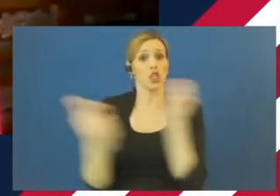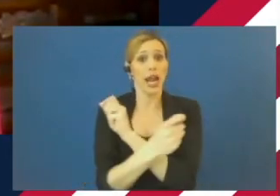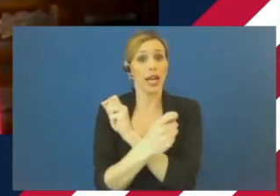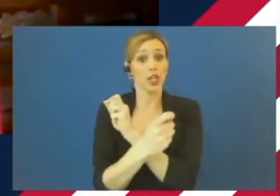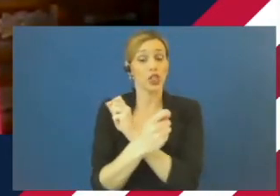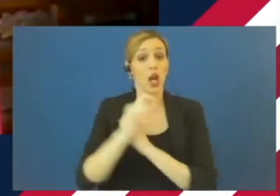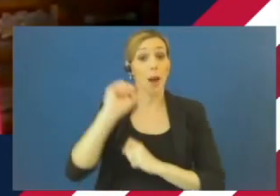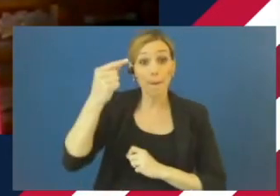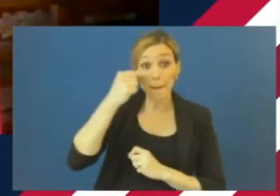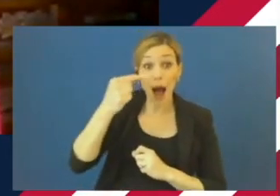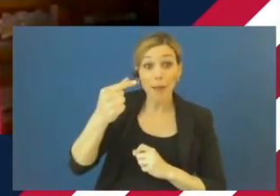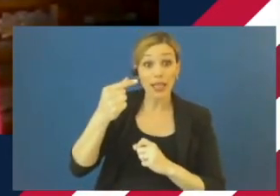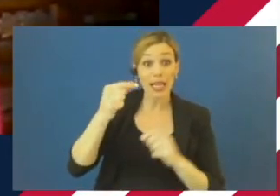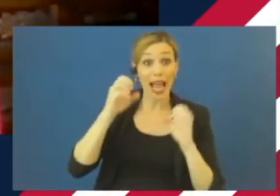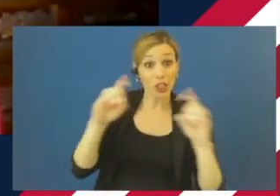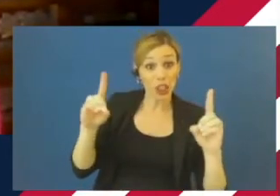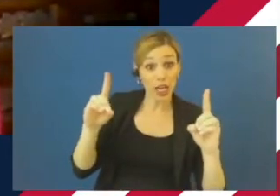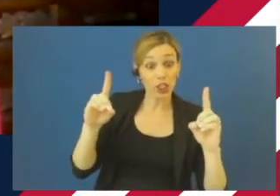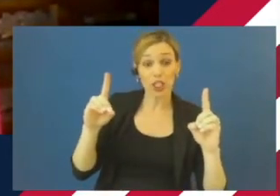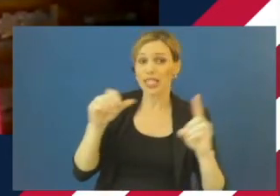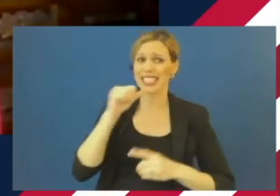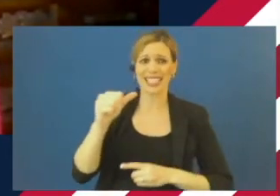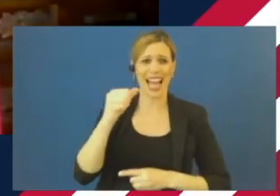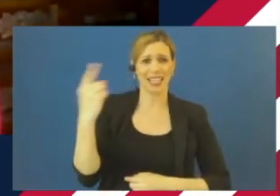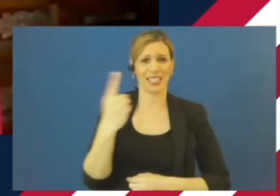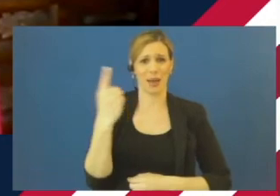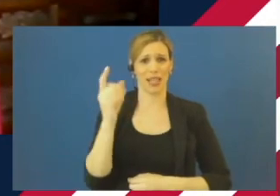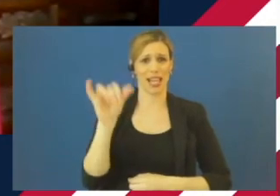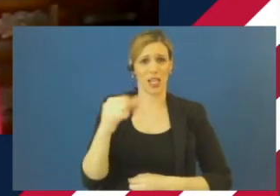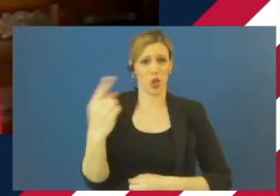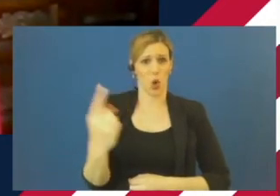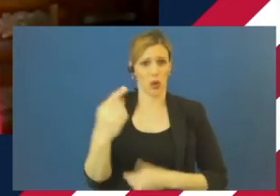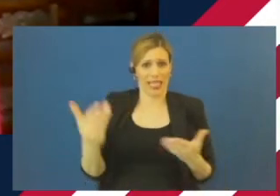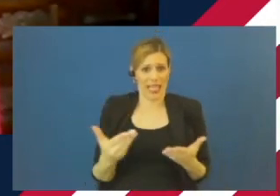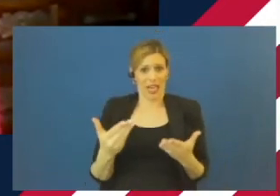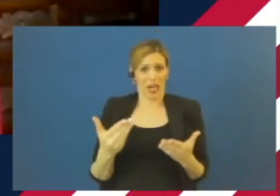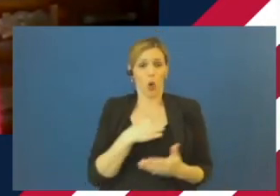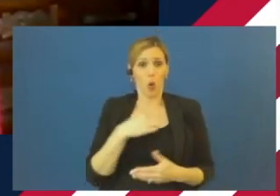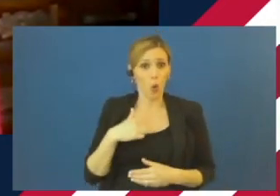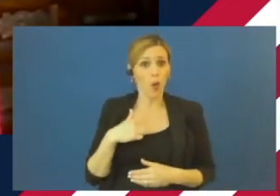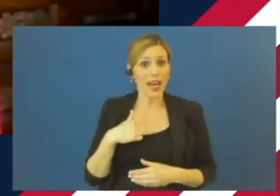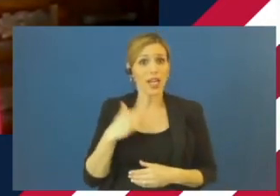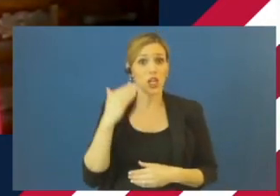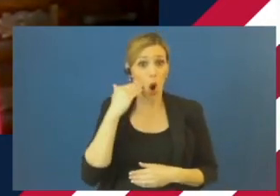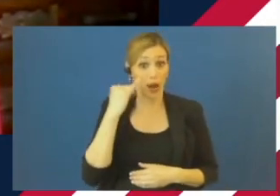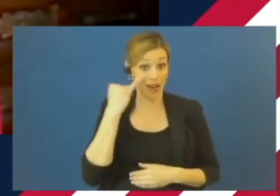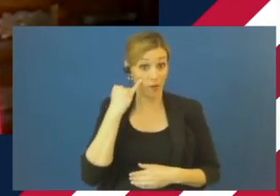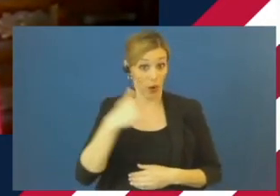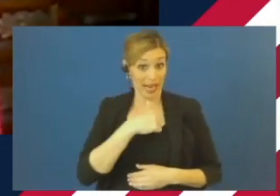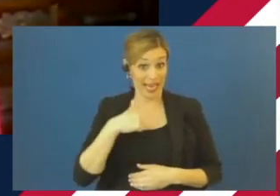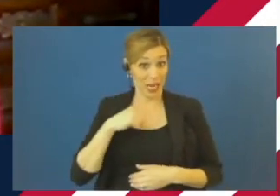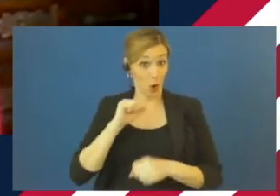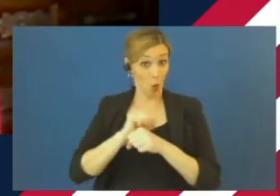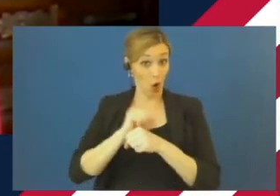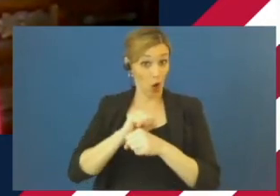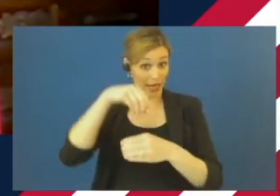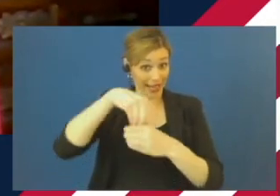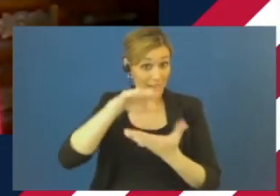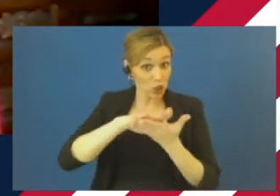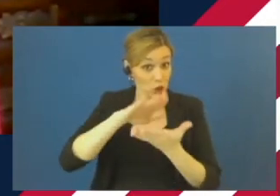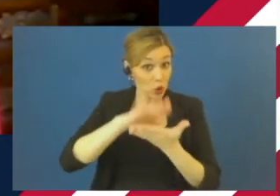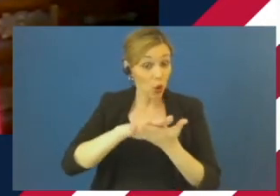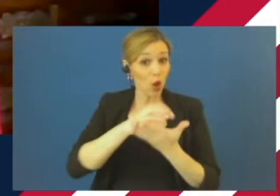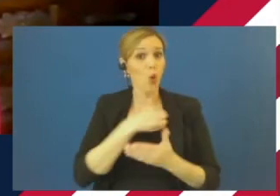is an optimistic endeavor. Those of us who work in schools believe that we can reach our students and that they can build on the foundation of what previous